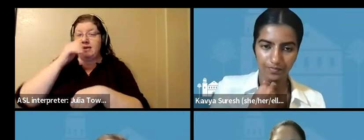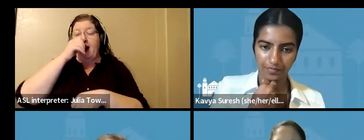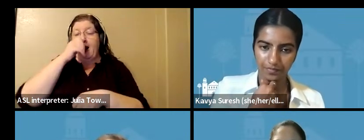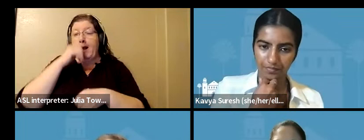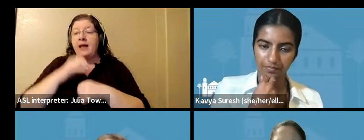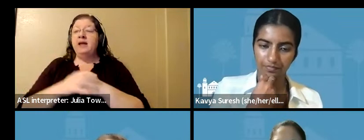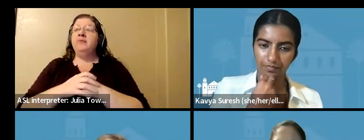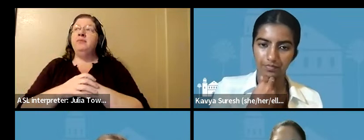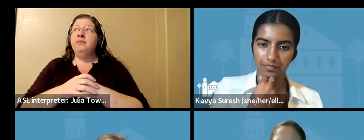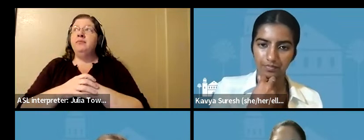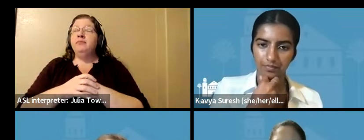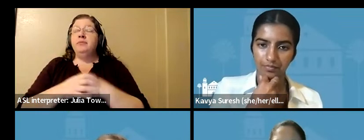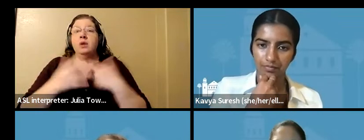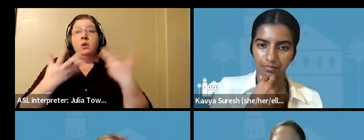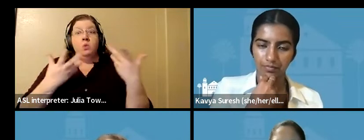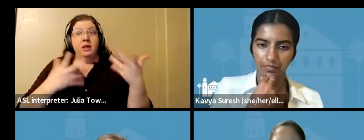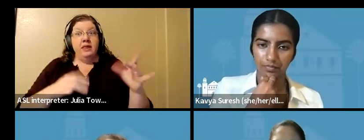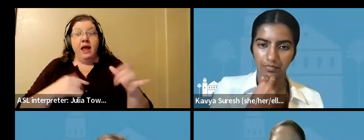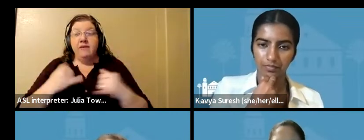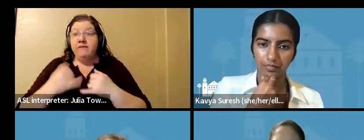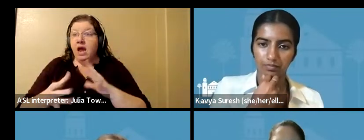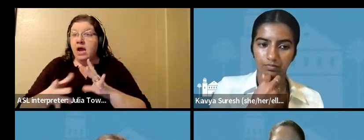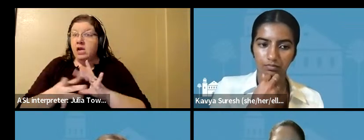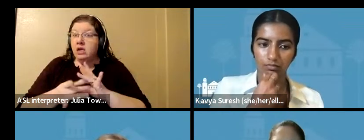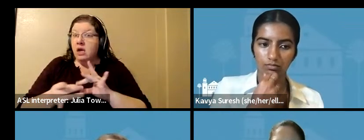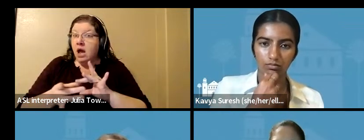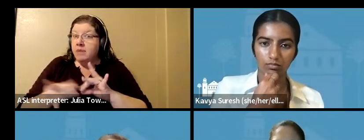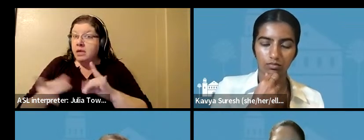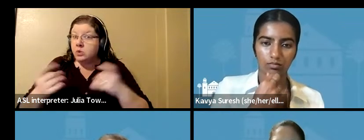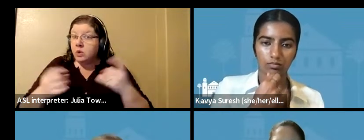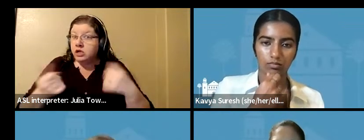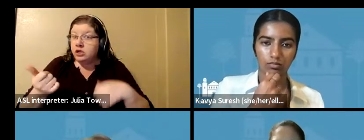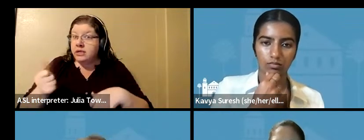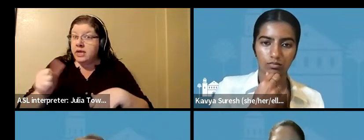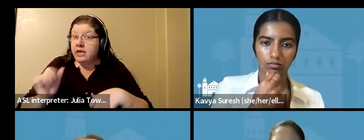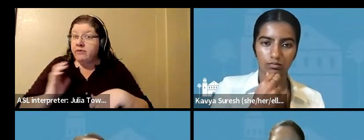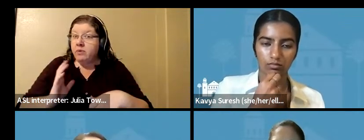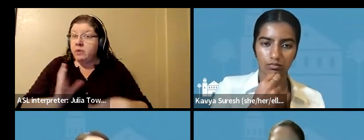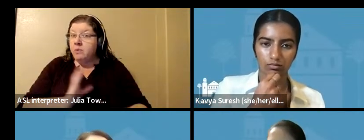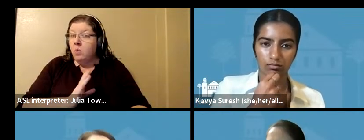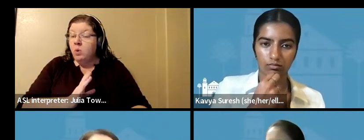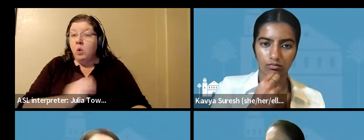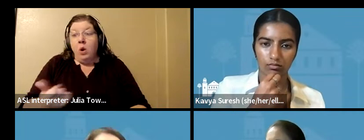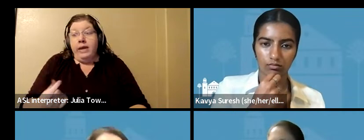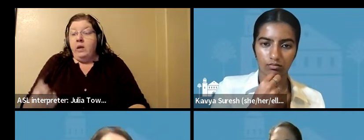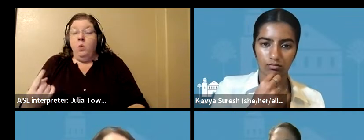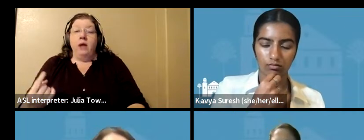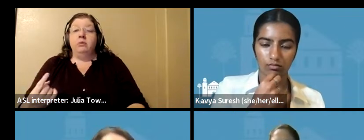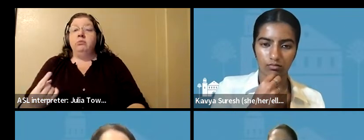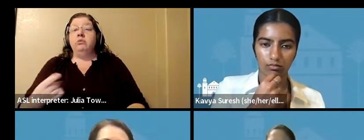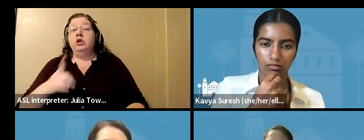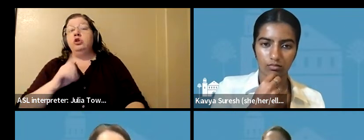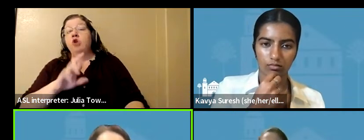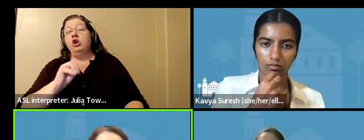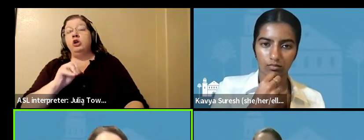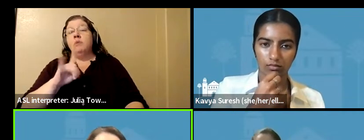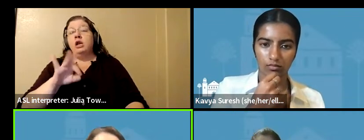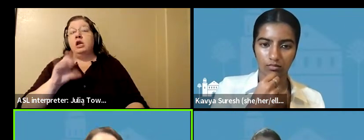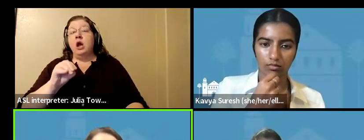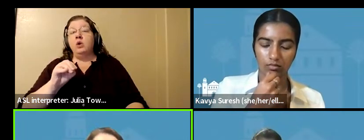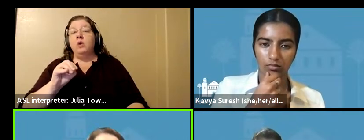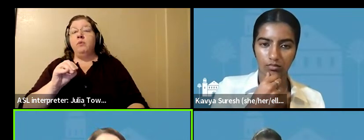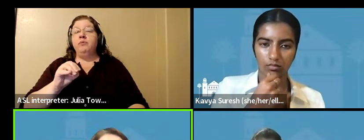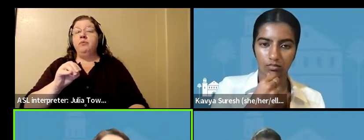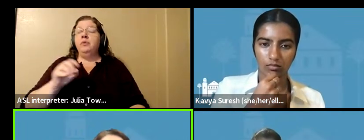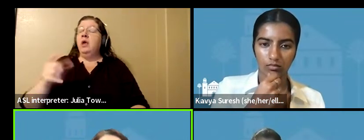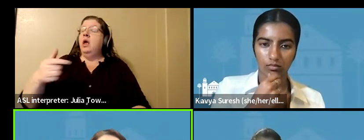And with that, any final comments and or questions from the board or anyone? Dr. Maldonado. I